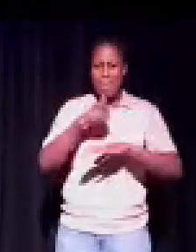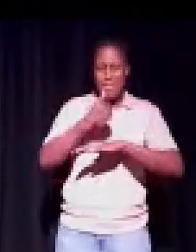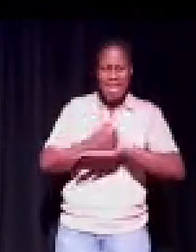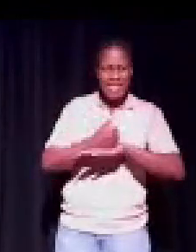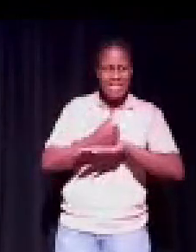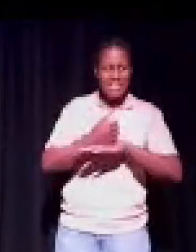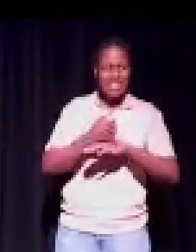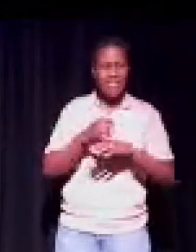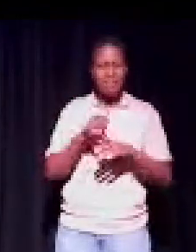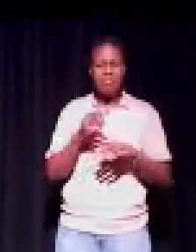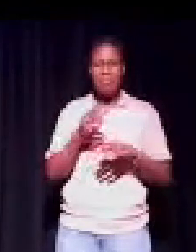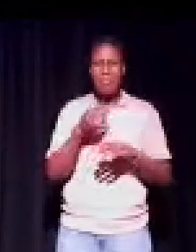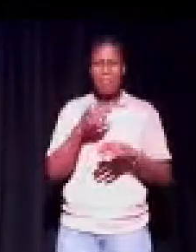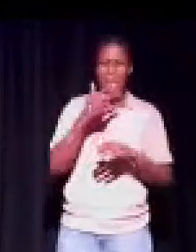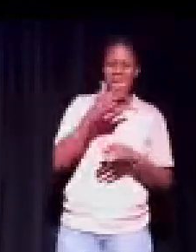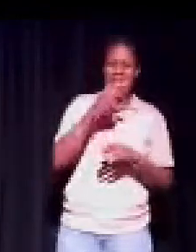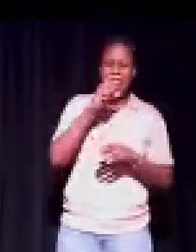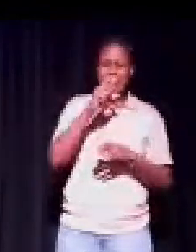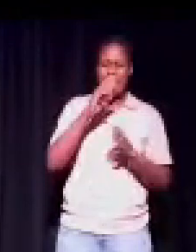about 8 centimeters across,